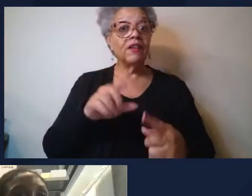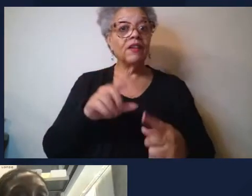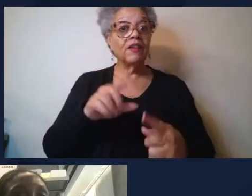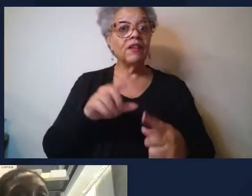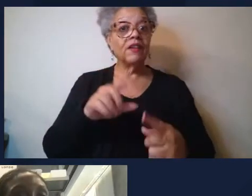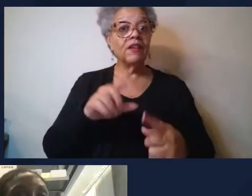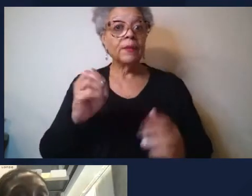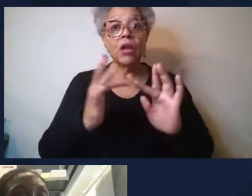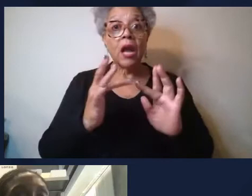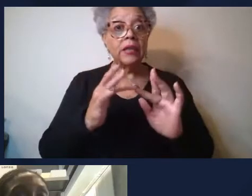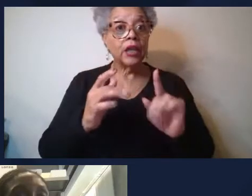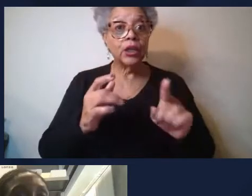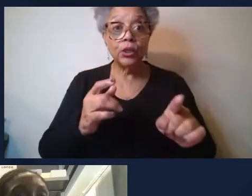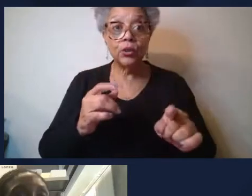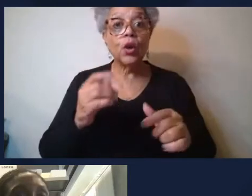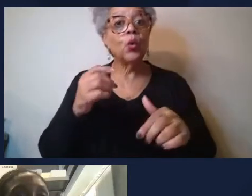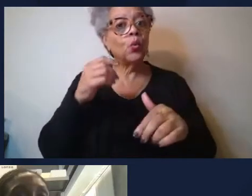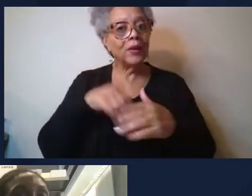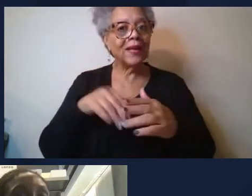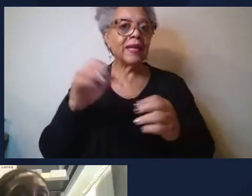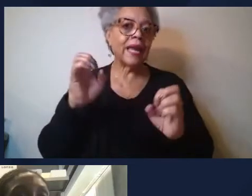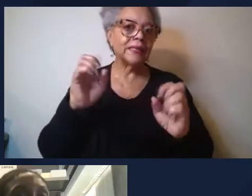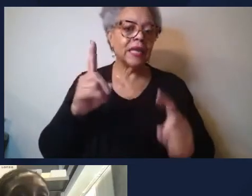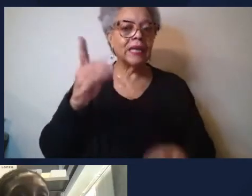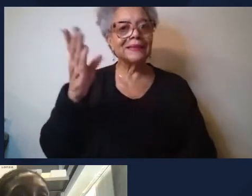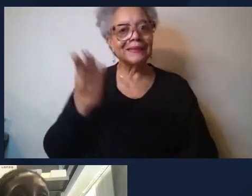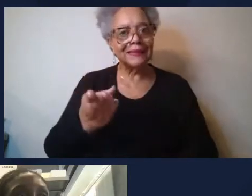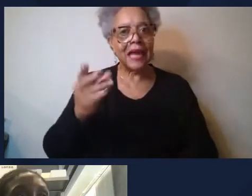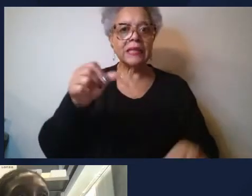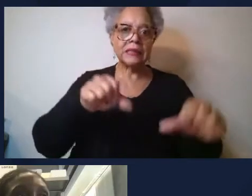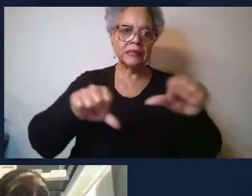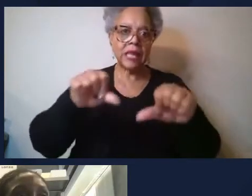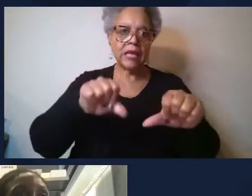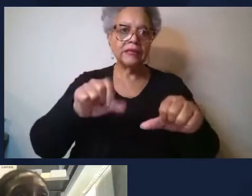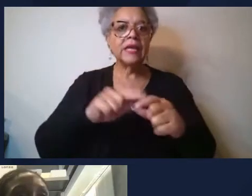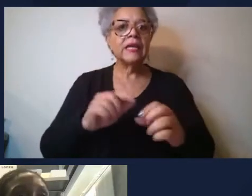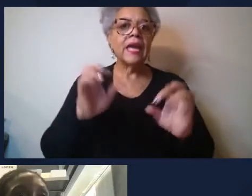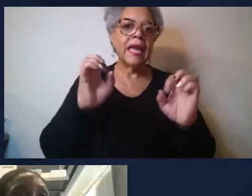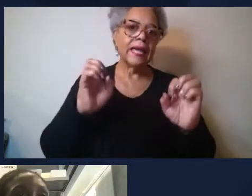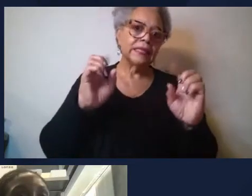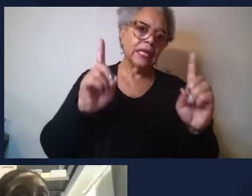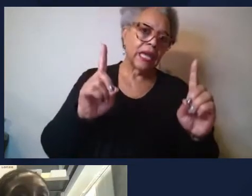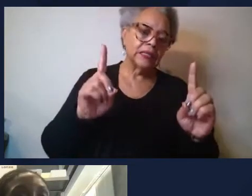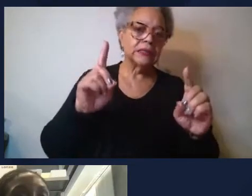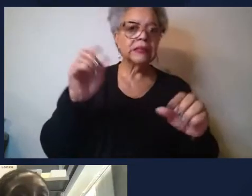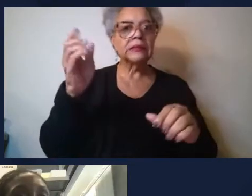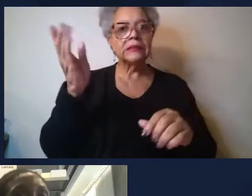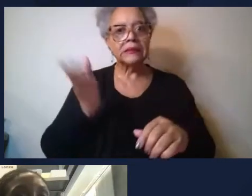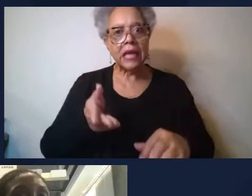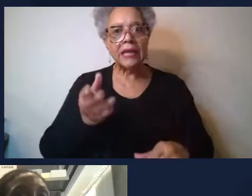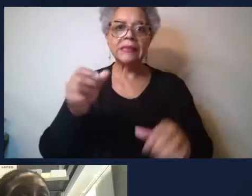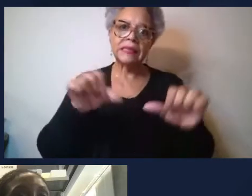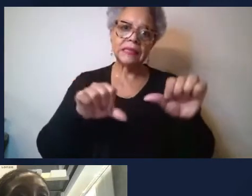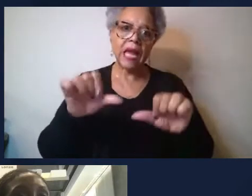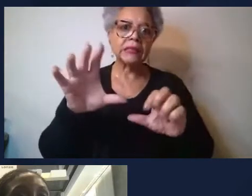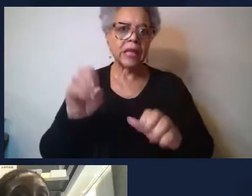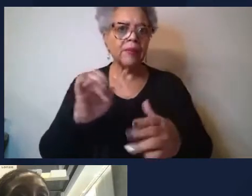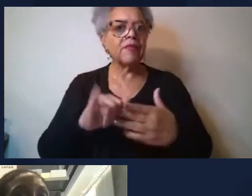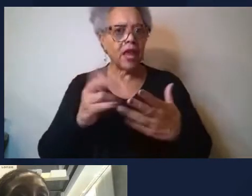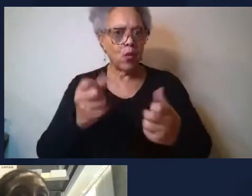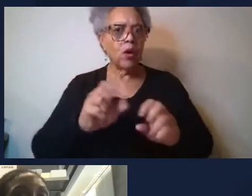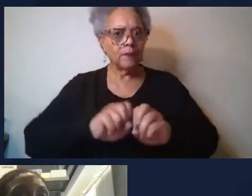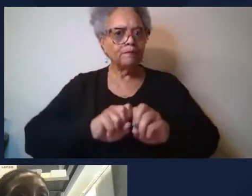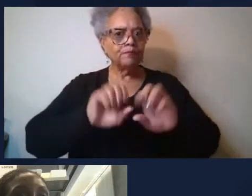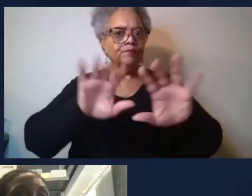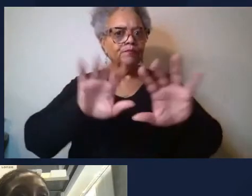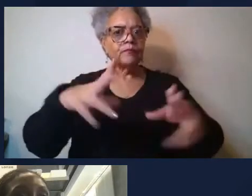because we're in the education/science space. There are education/science companies. They want to get their names out there,